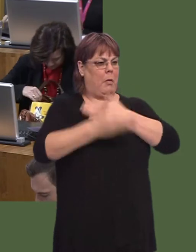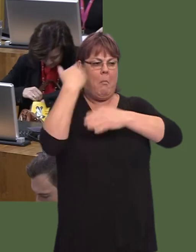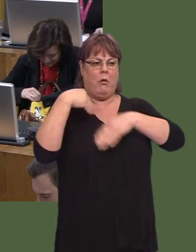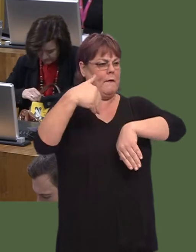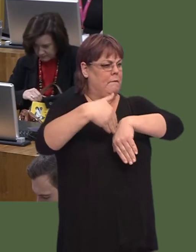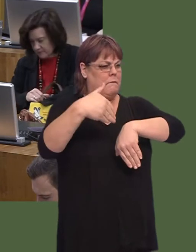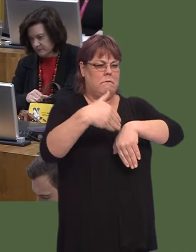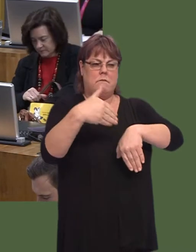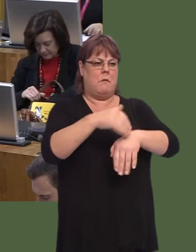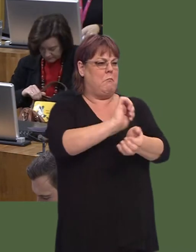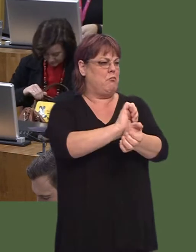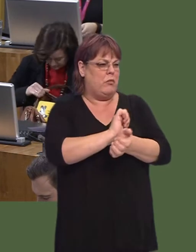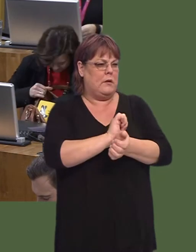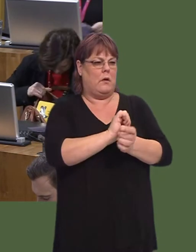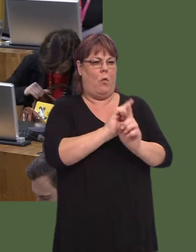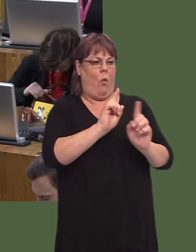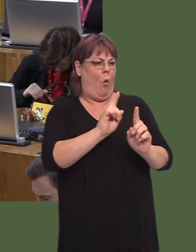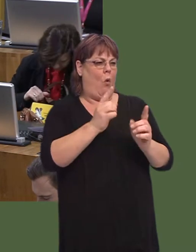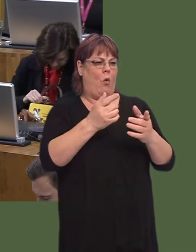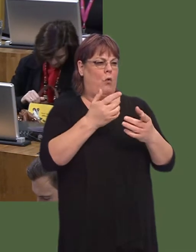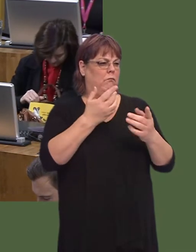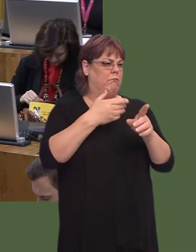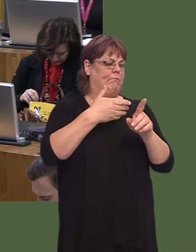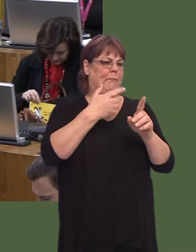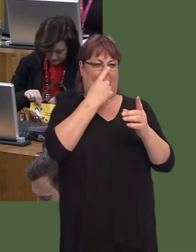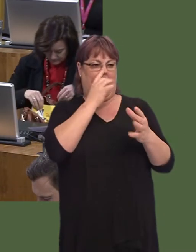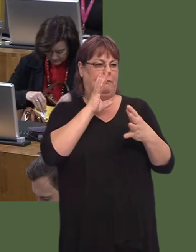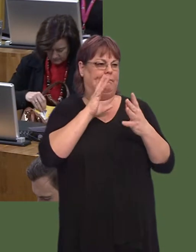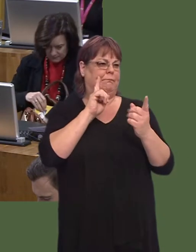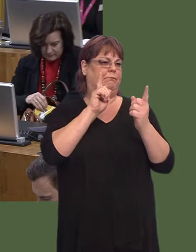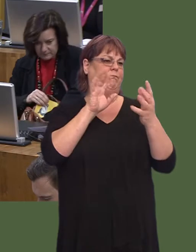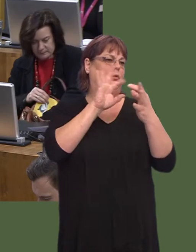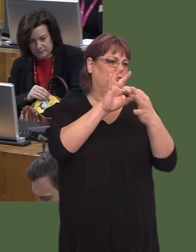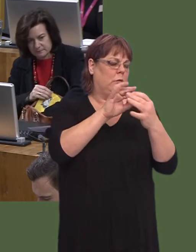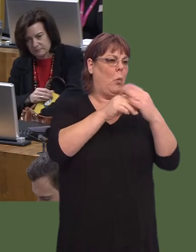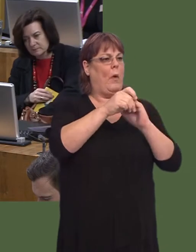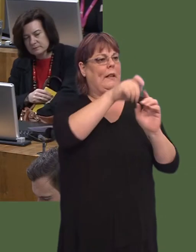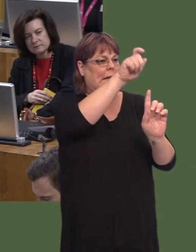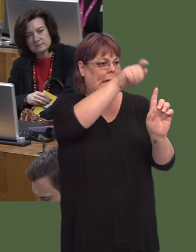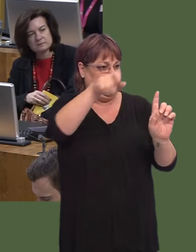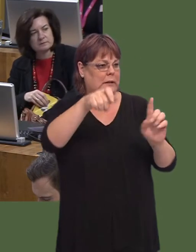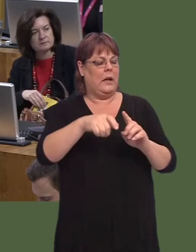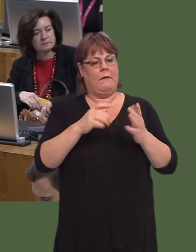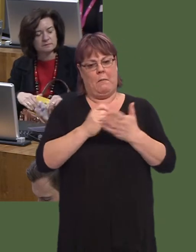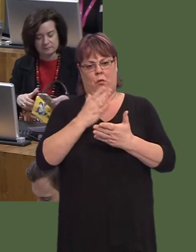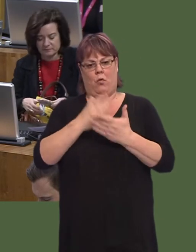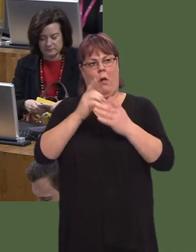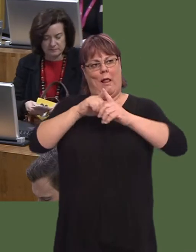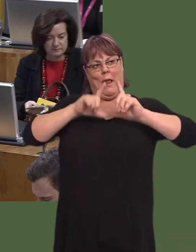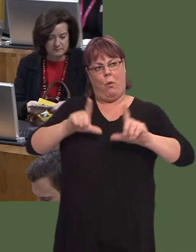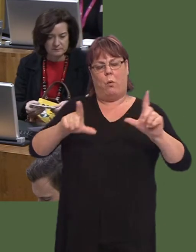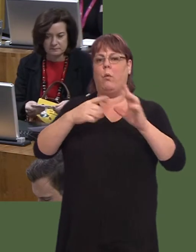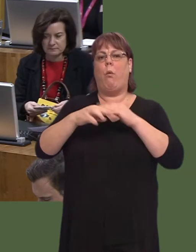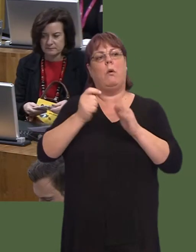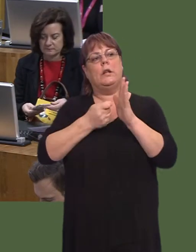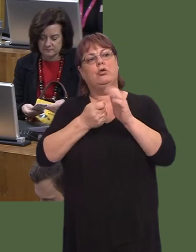unspent criminal convictions can have any involvement with a tenant, particularly important, of course, when dealing with vulnerable tenants. And training ensures that a landlord